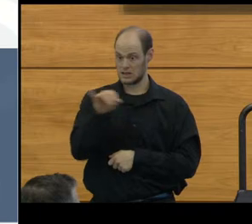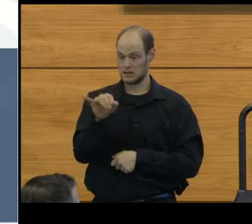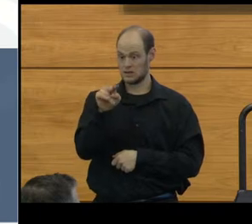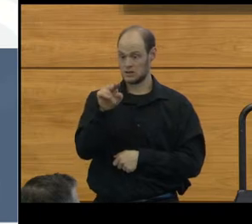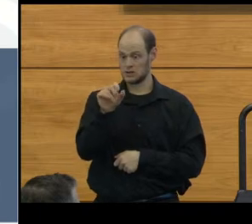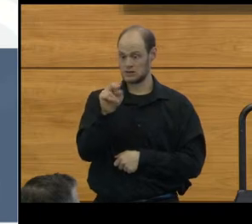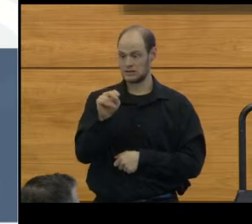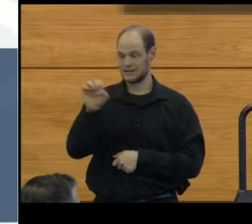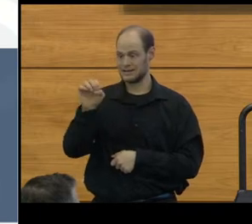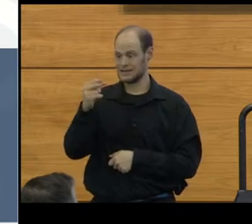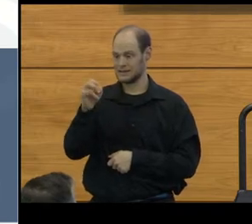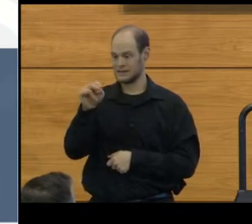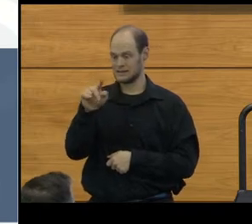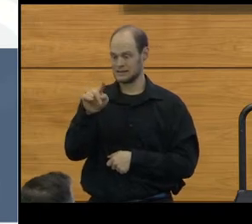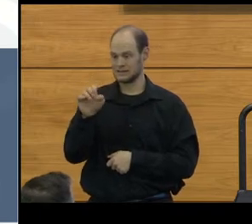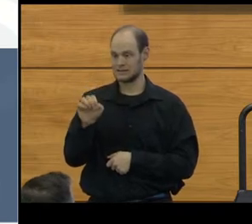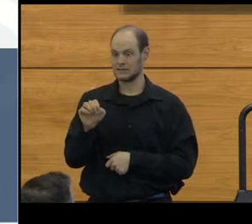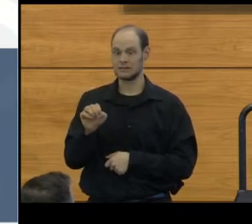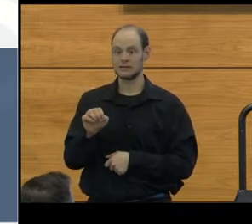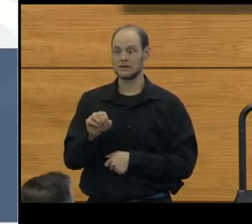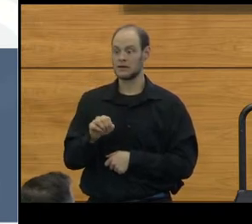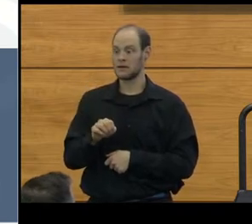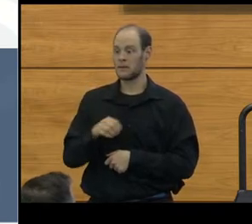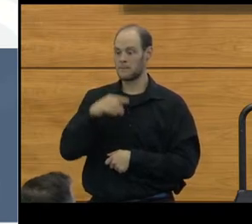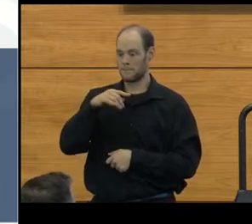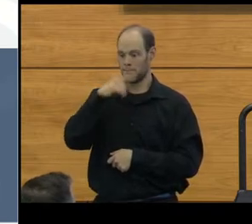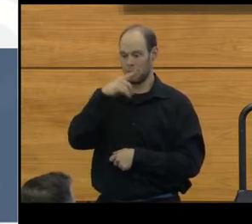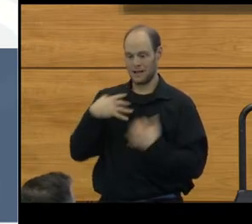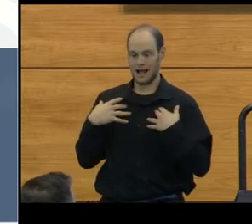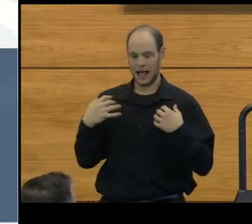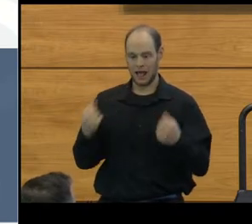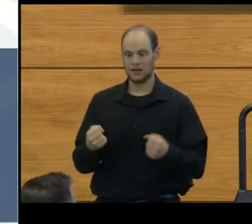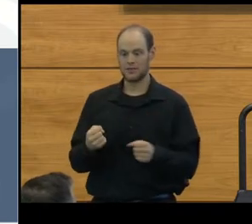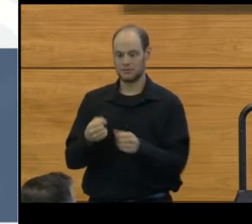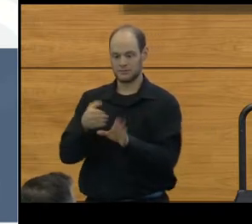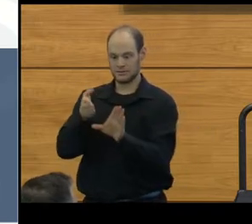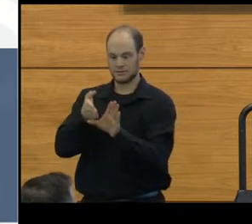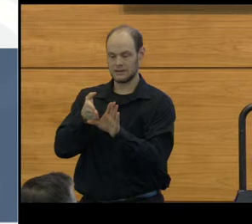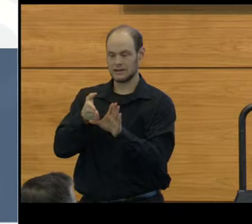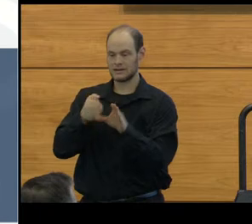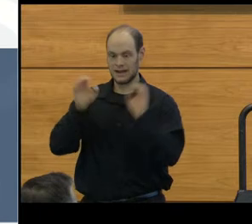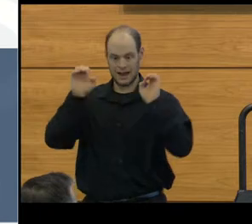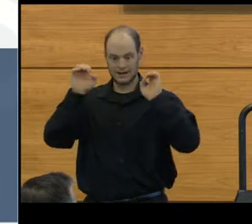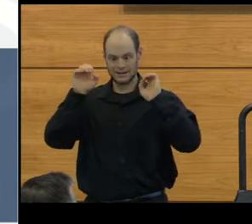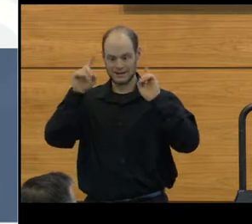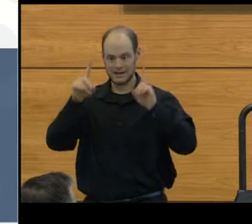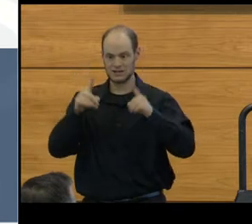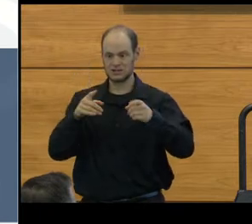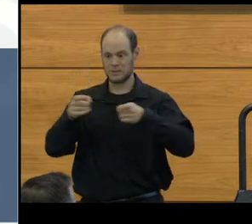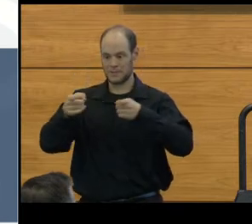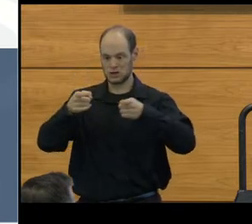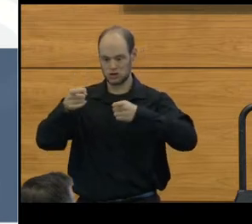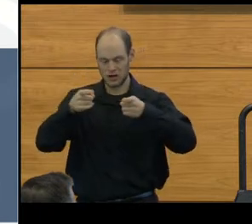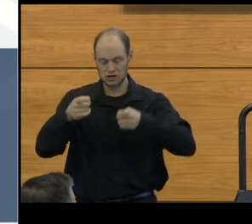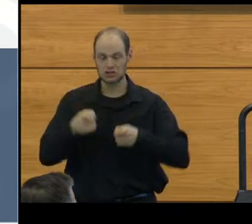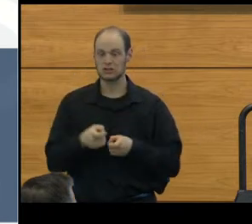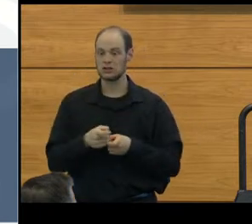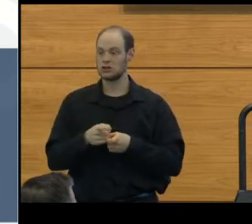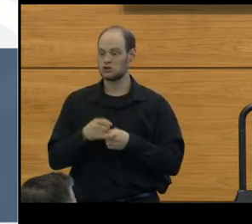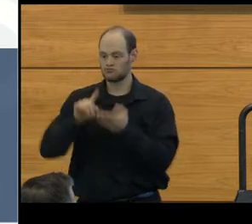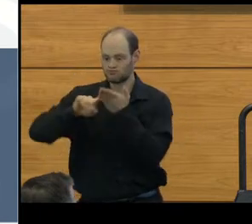Justin E. Heinze melds the practice of public health with psychology and education administration